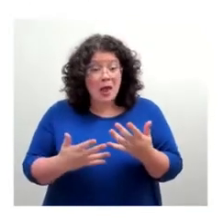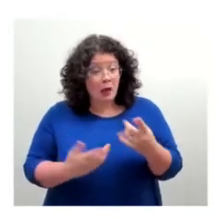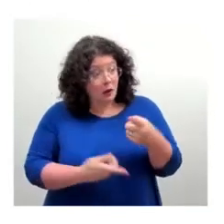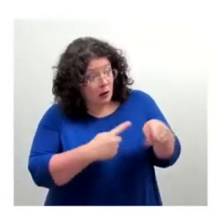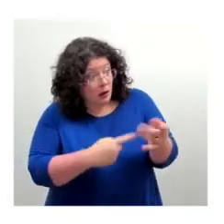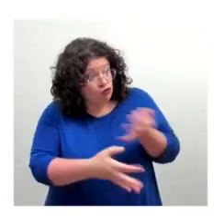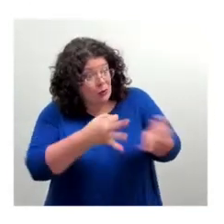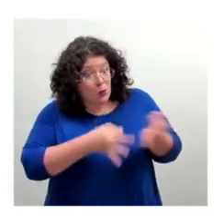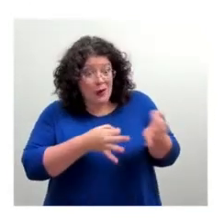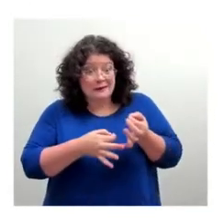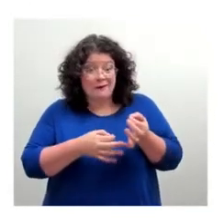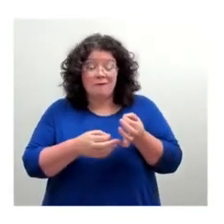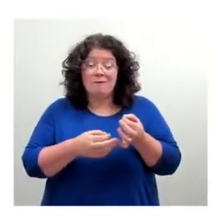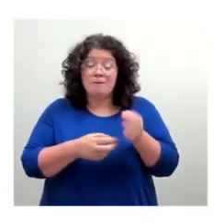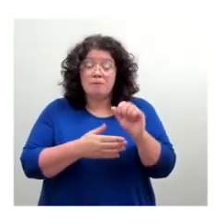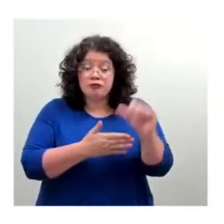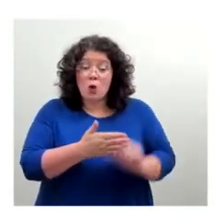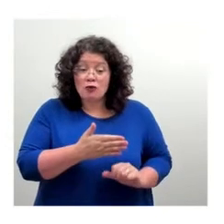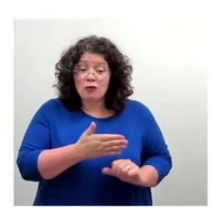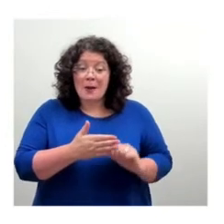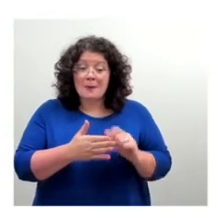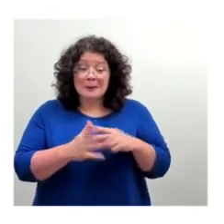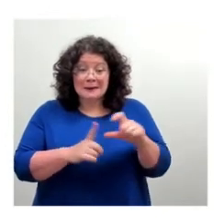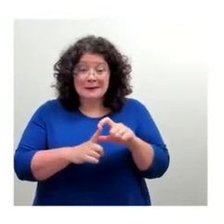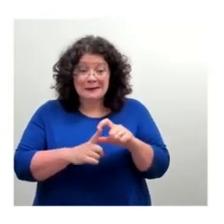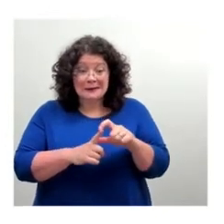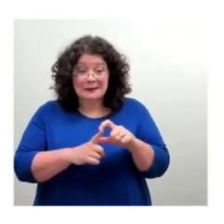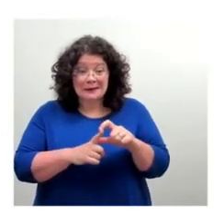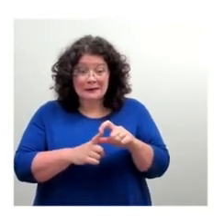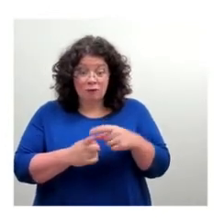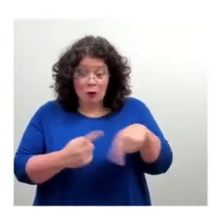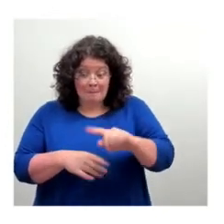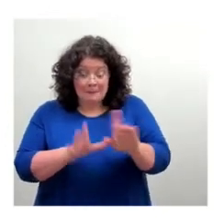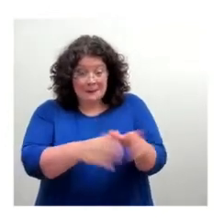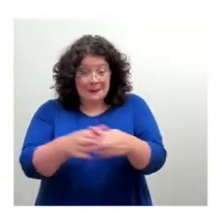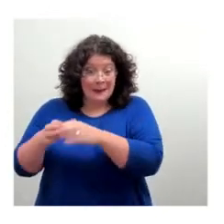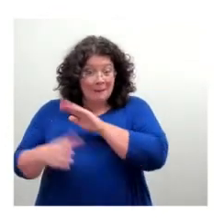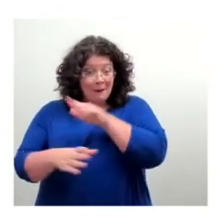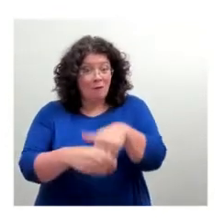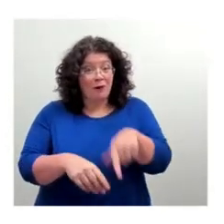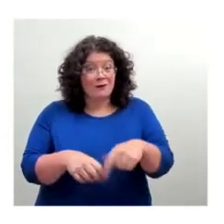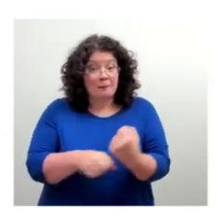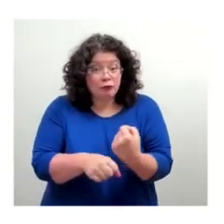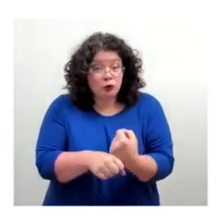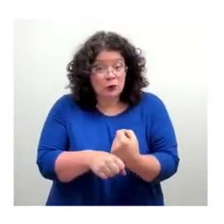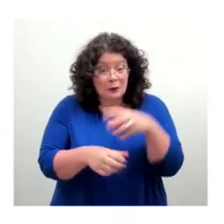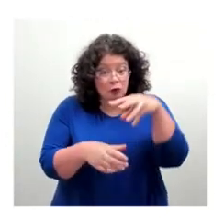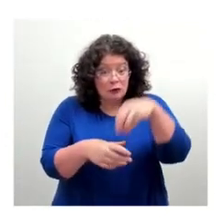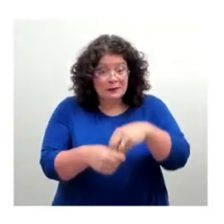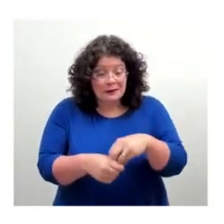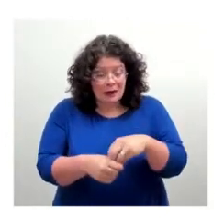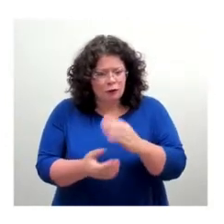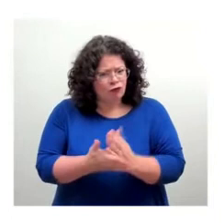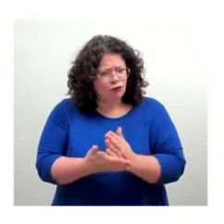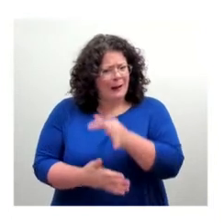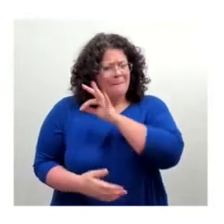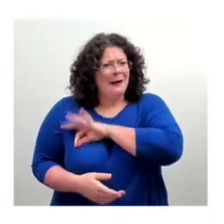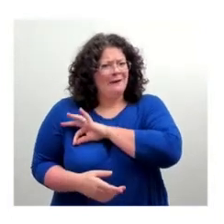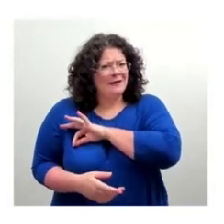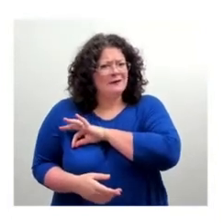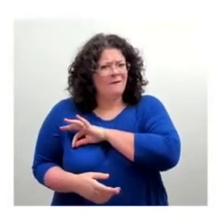have that, that increased engagement. And that was certainly true as well of culture and quarantine. It